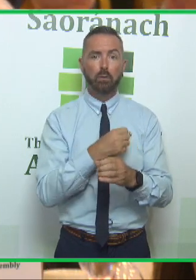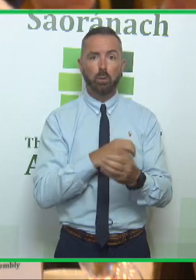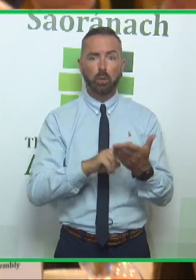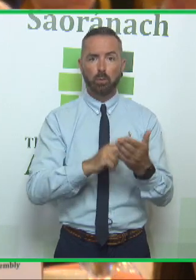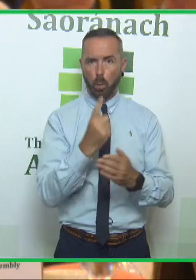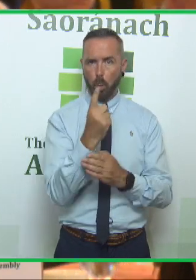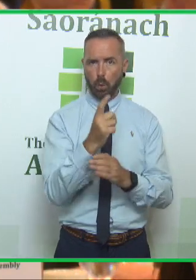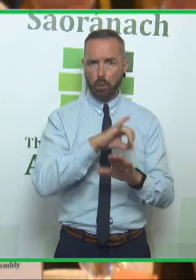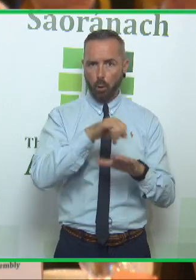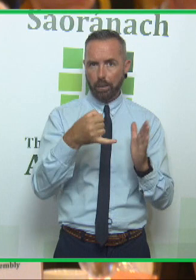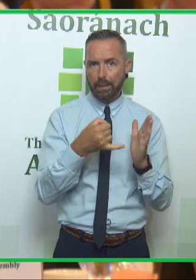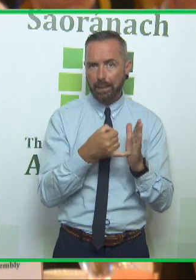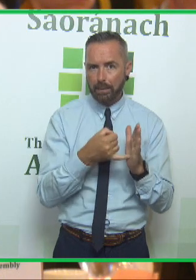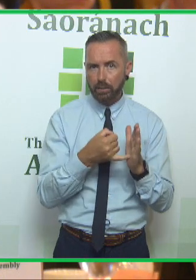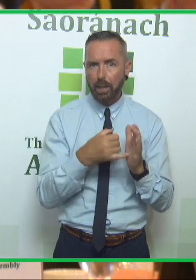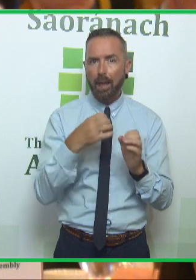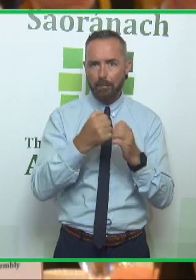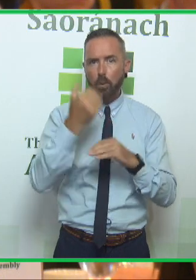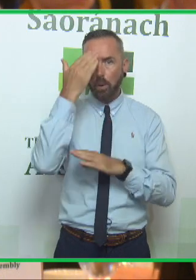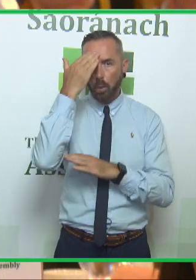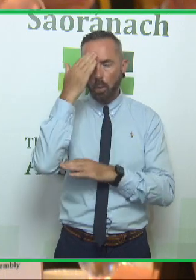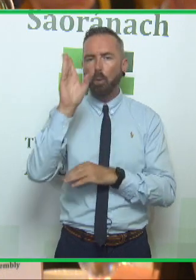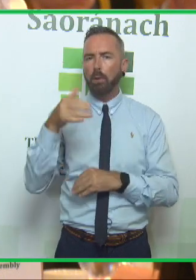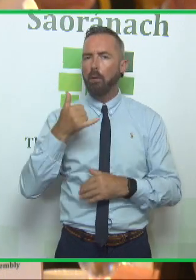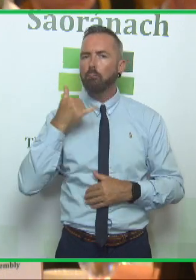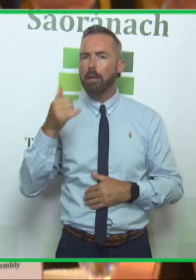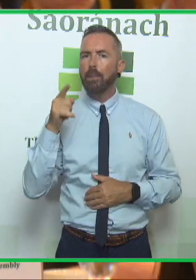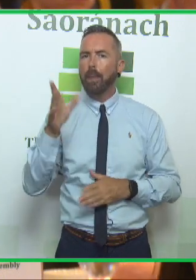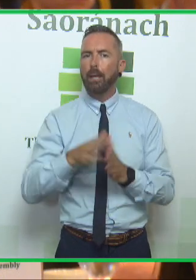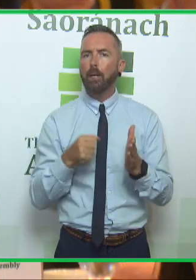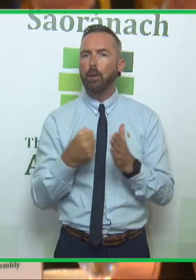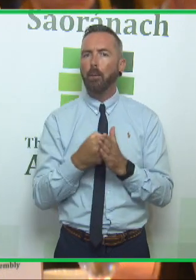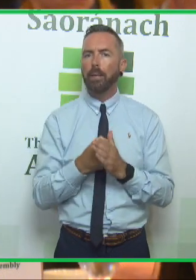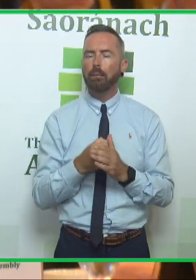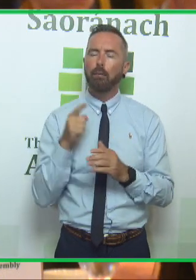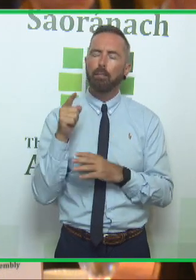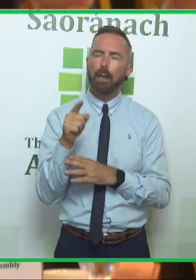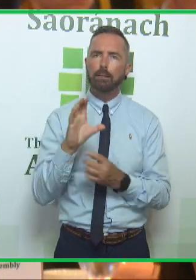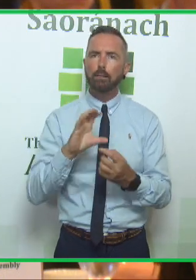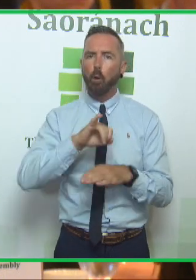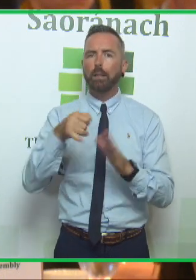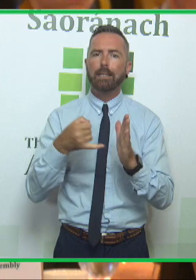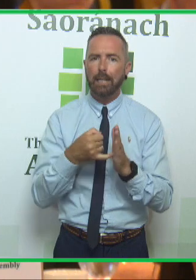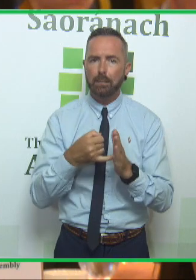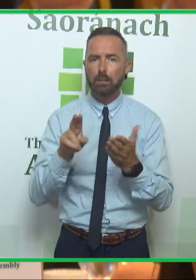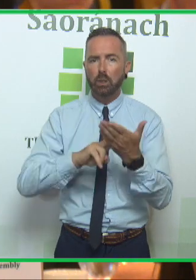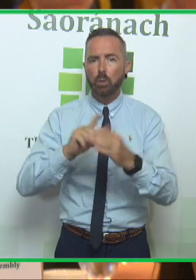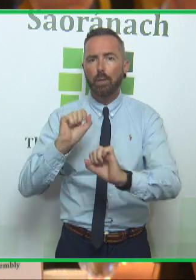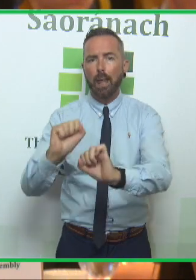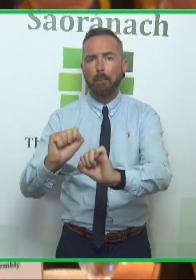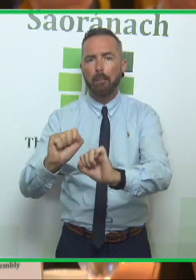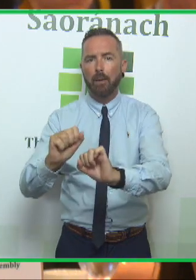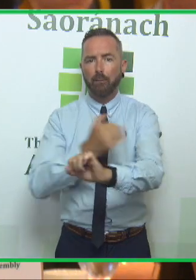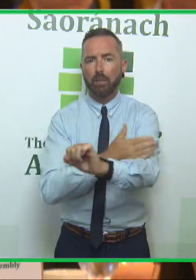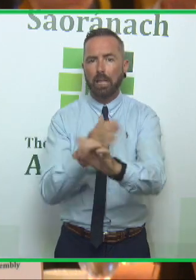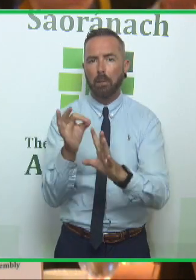there merit that everyone knows through advertising campaigns, etc., that can be utilised and then utilising? Because at the